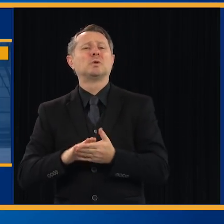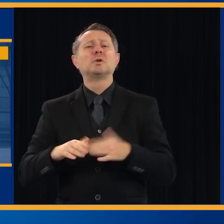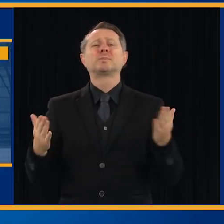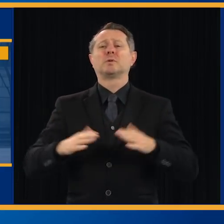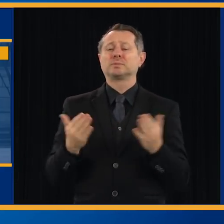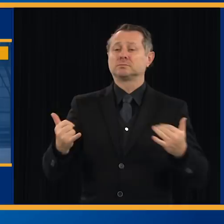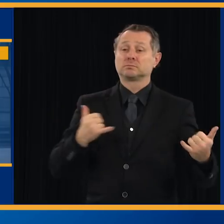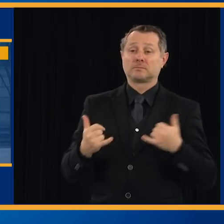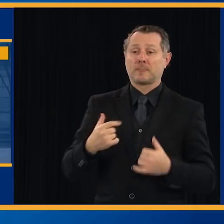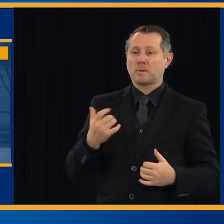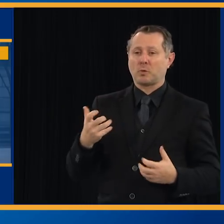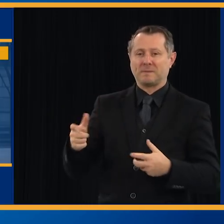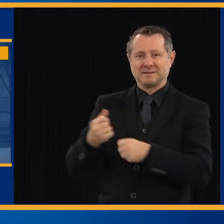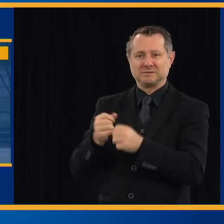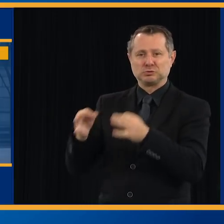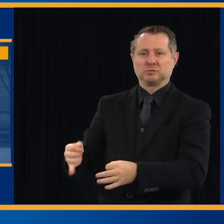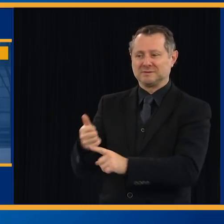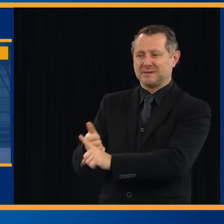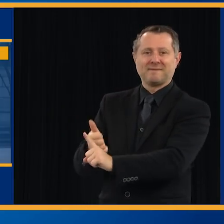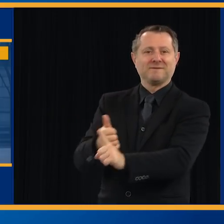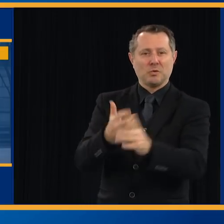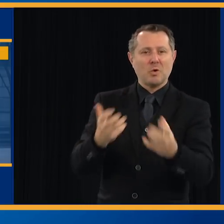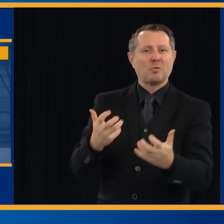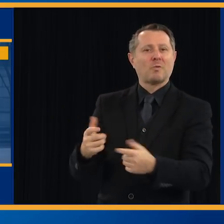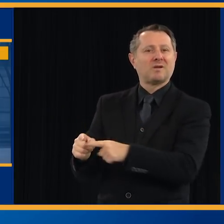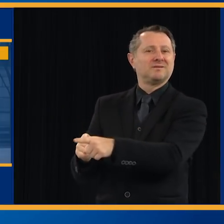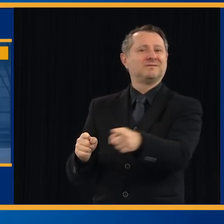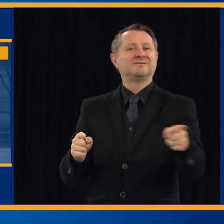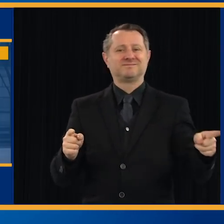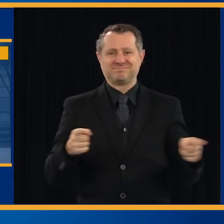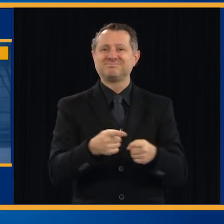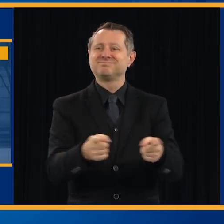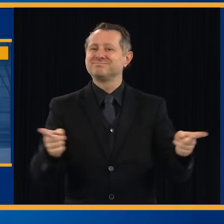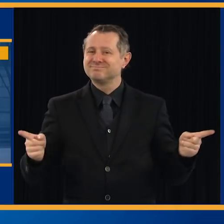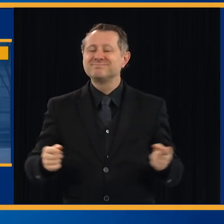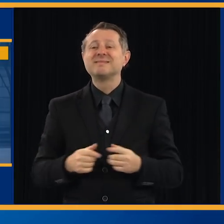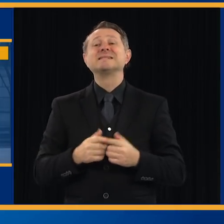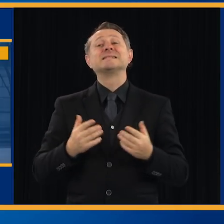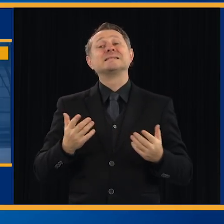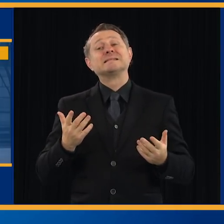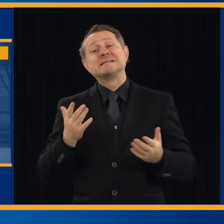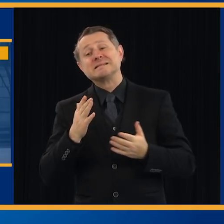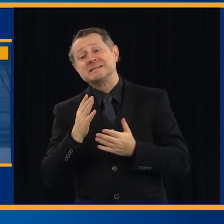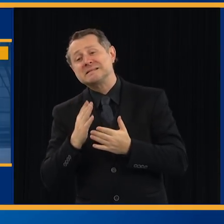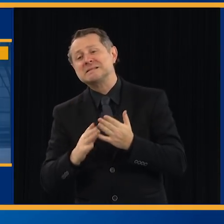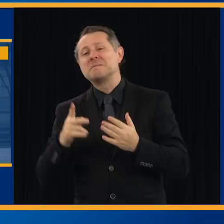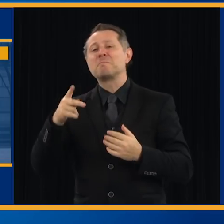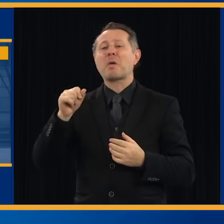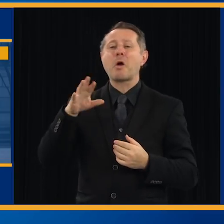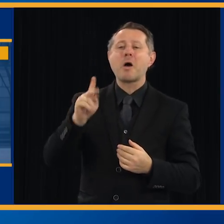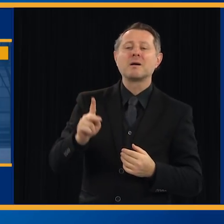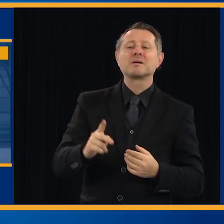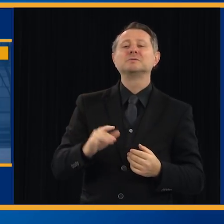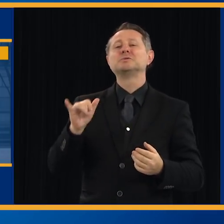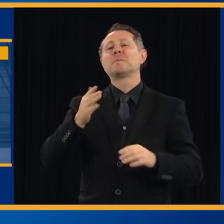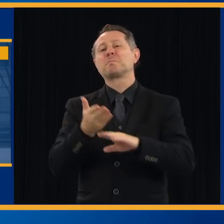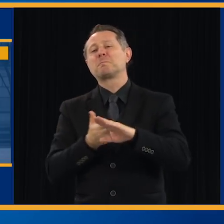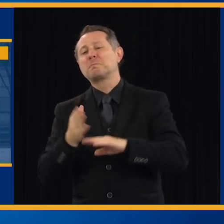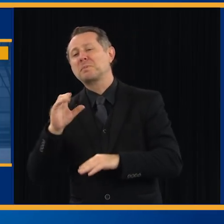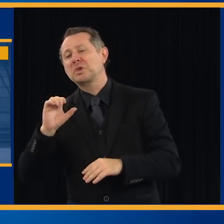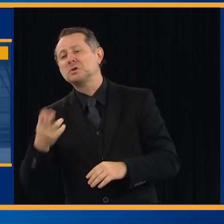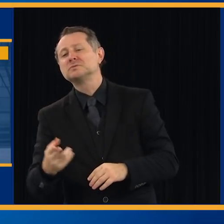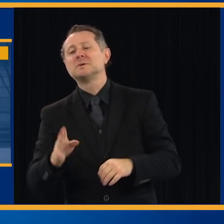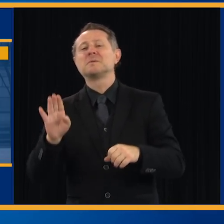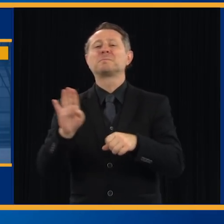these decisions. Local officials are calling. We have beaches, we have parks, we have businesses. We want to make